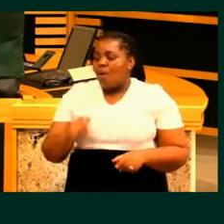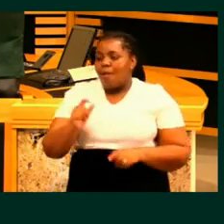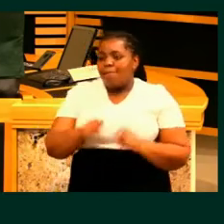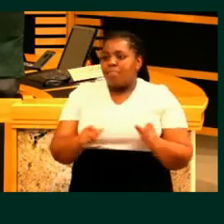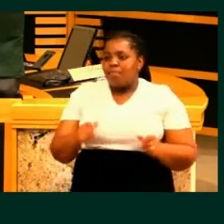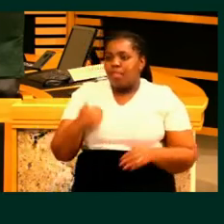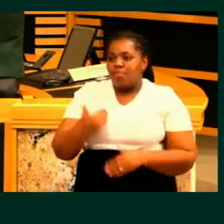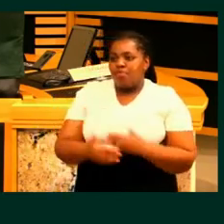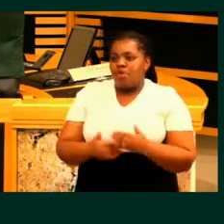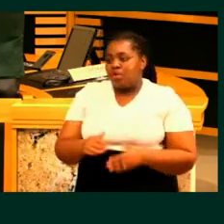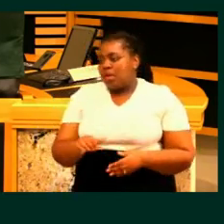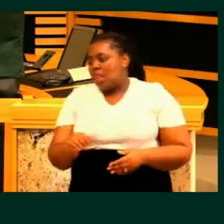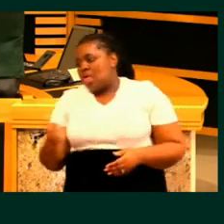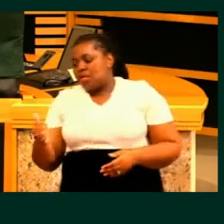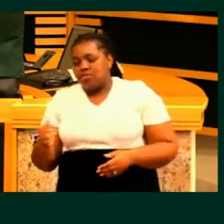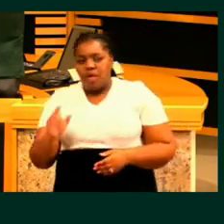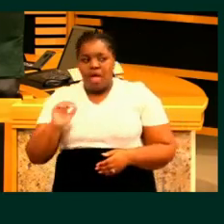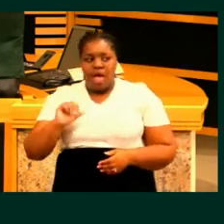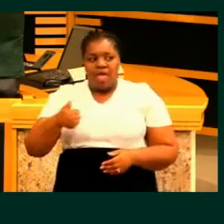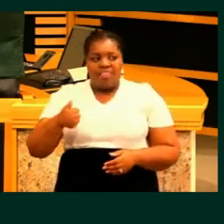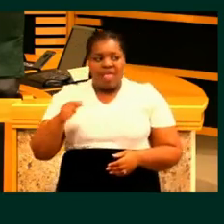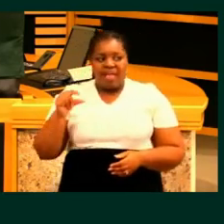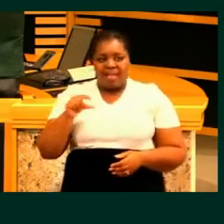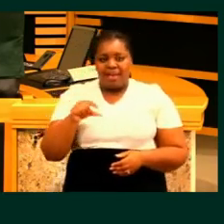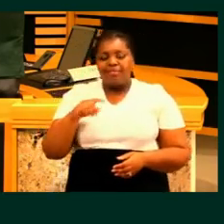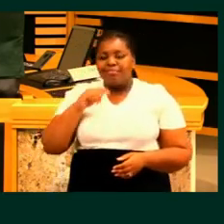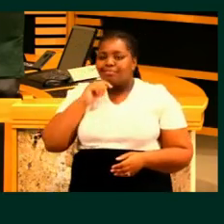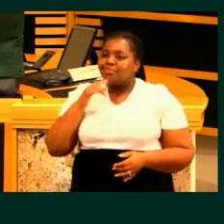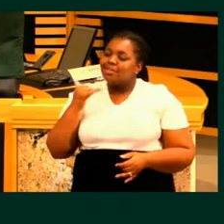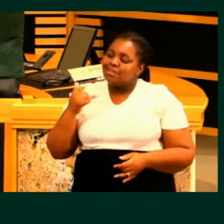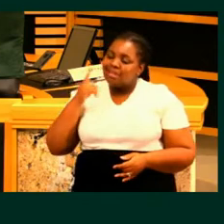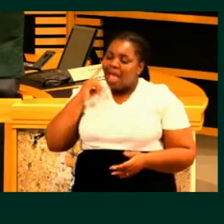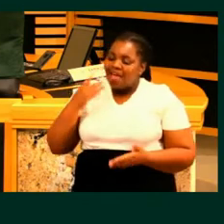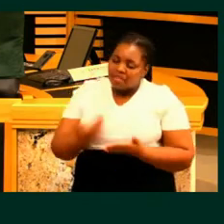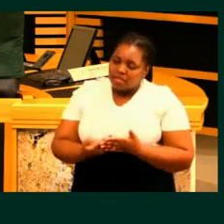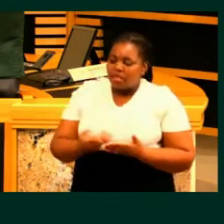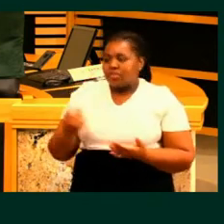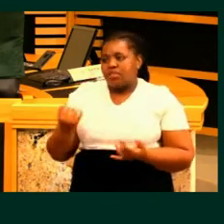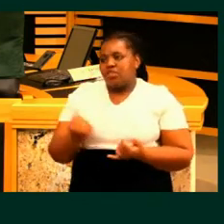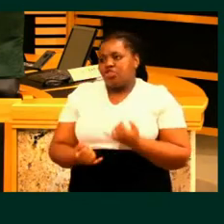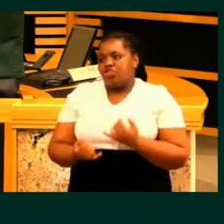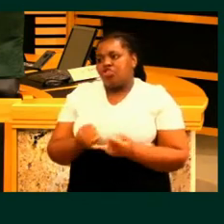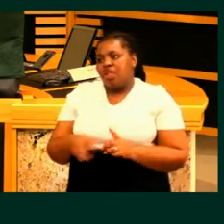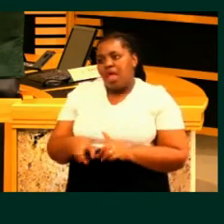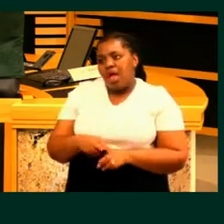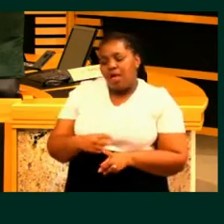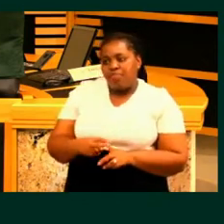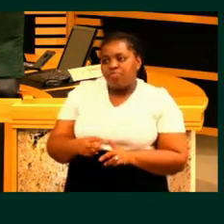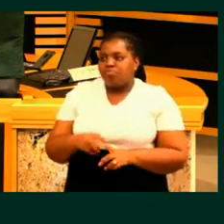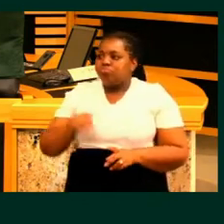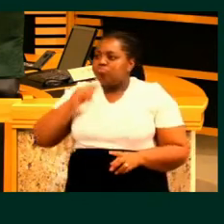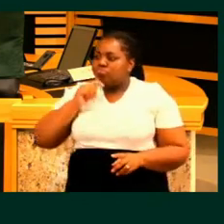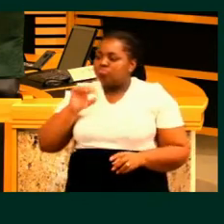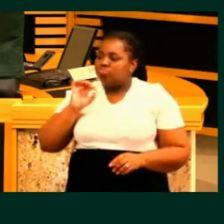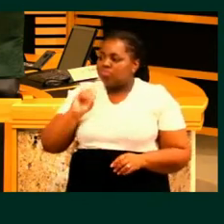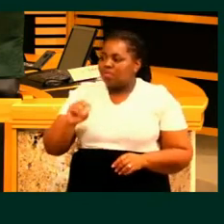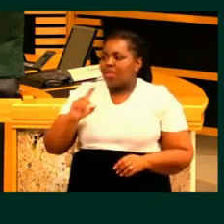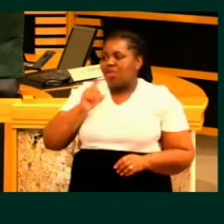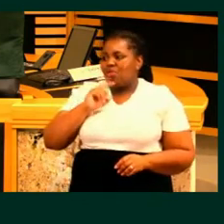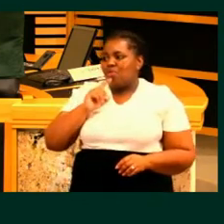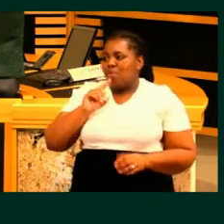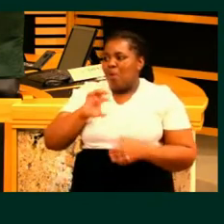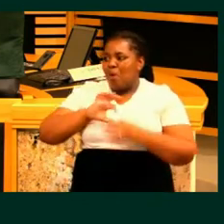progress to the next grade this is clear evidence that sexual violations is unusually